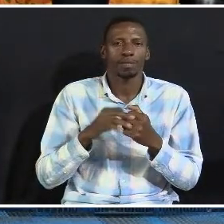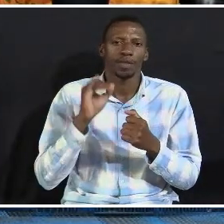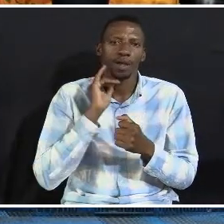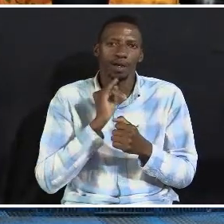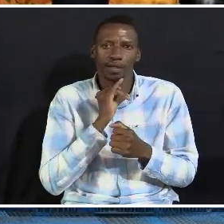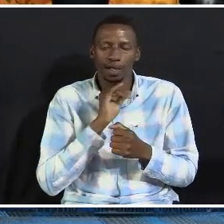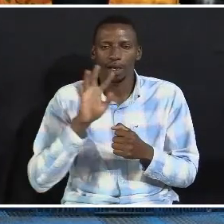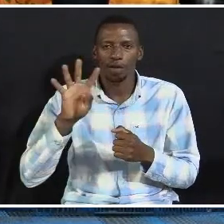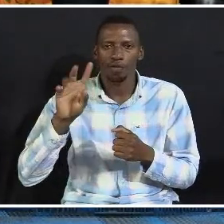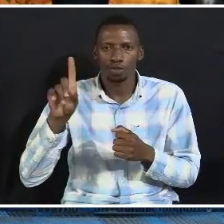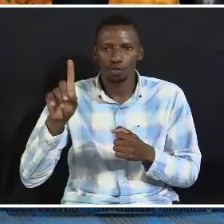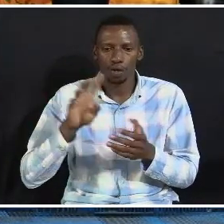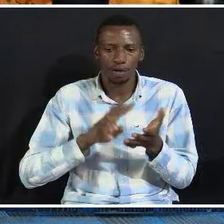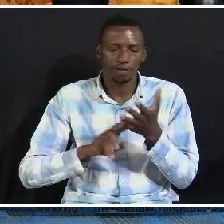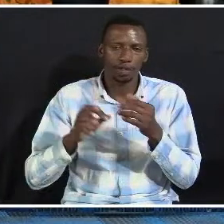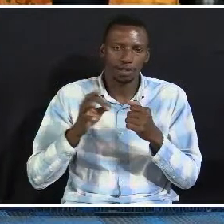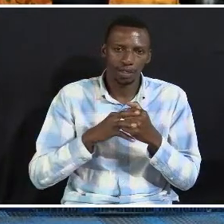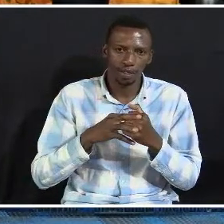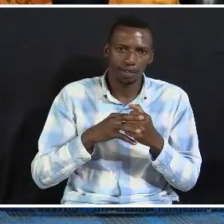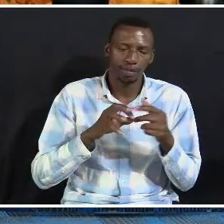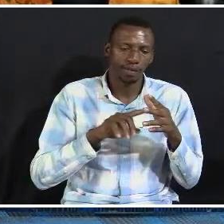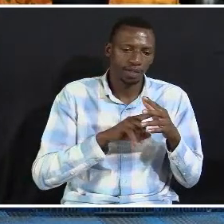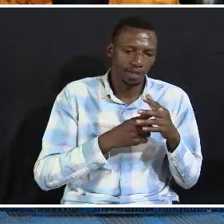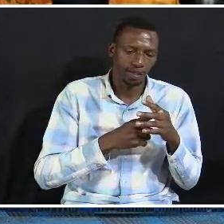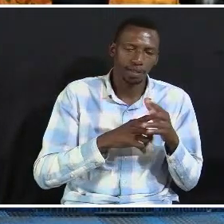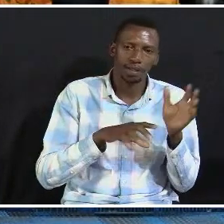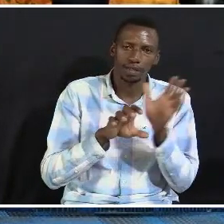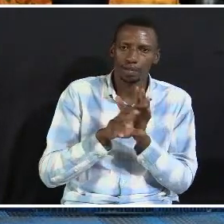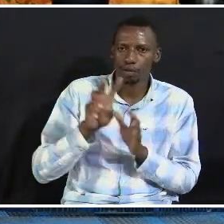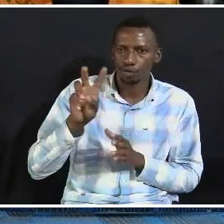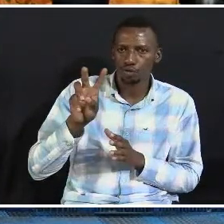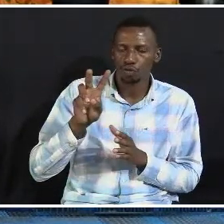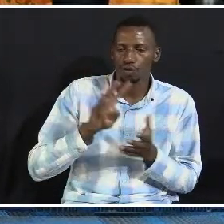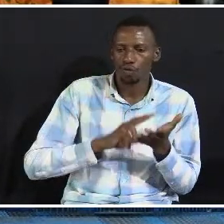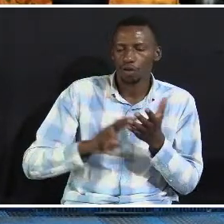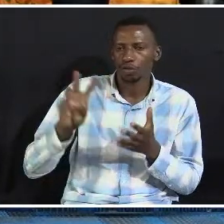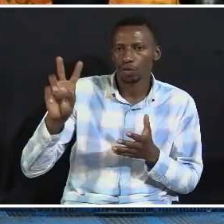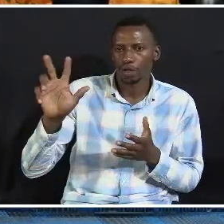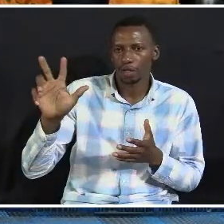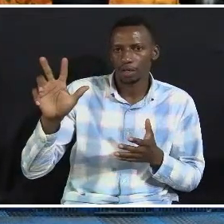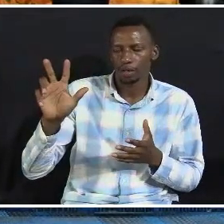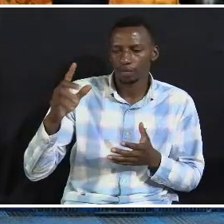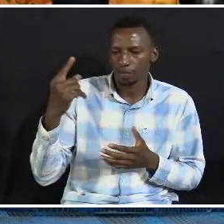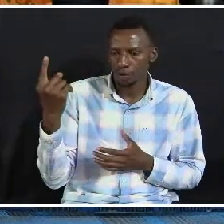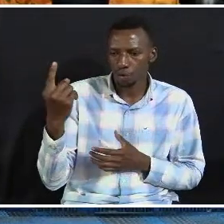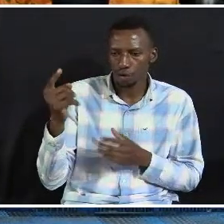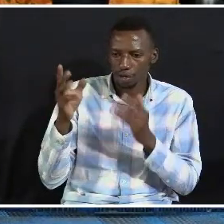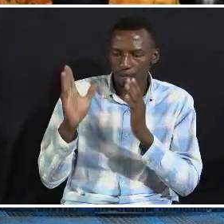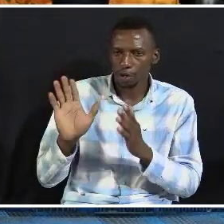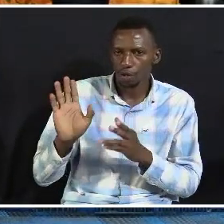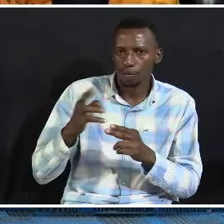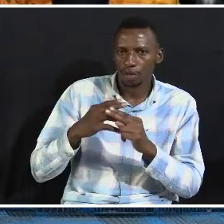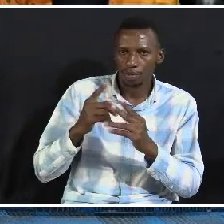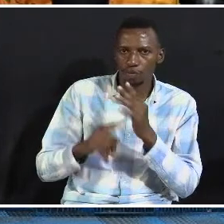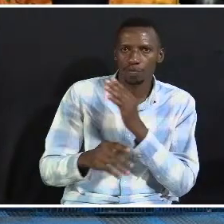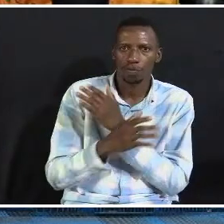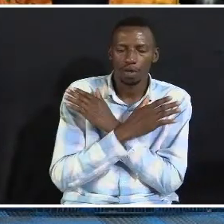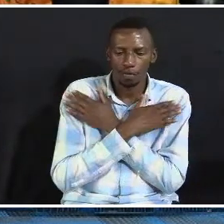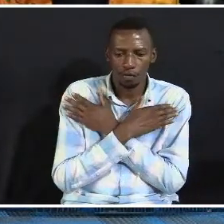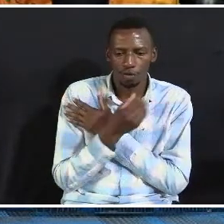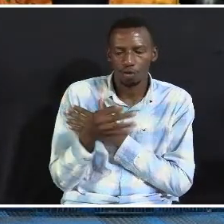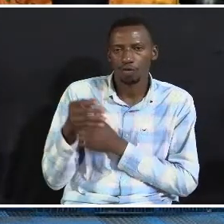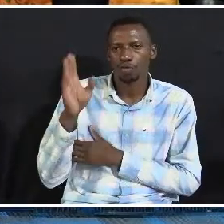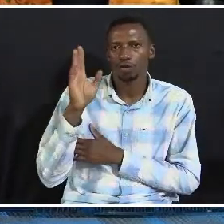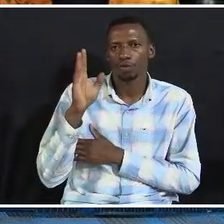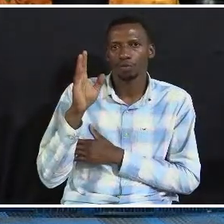Isaiah 41 verse 8, James chapter 2 verses 23. The only one called a friend of God. Whoever